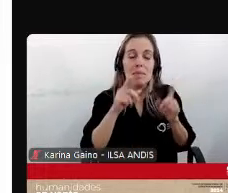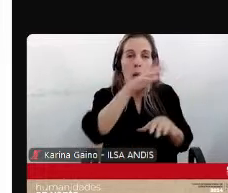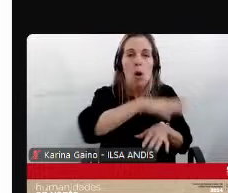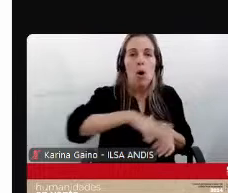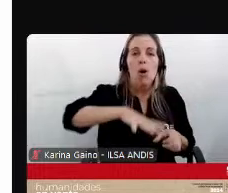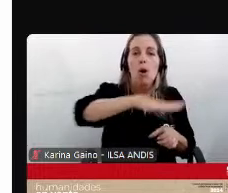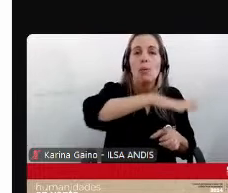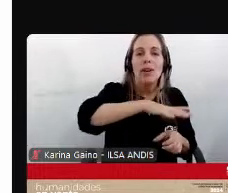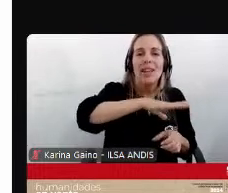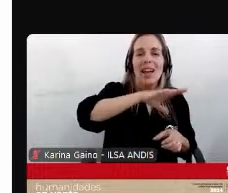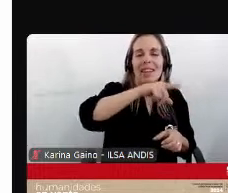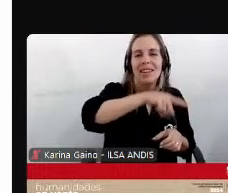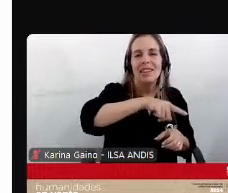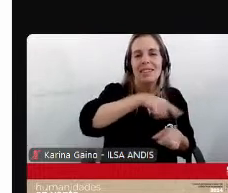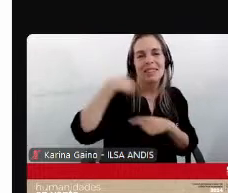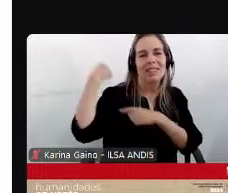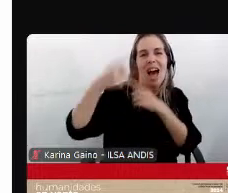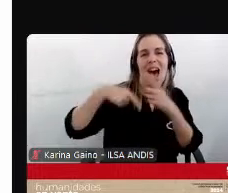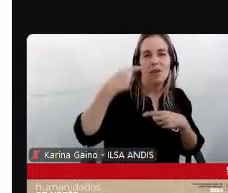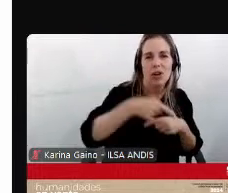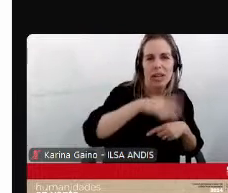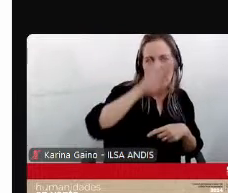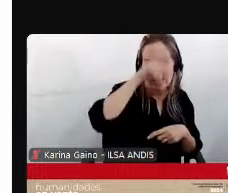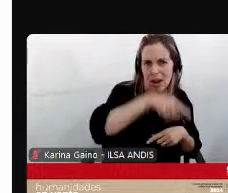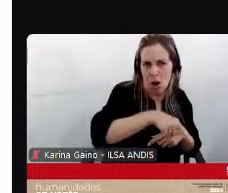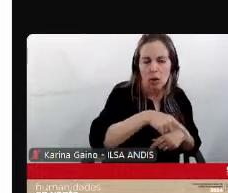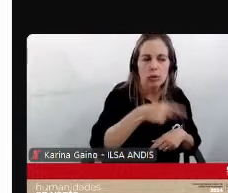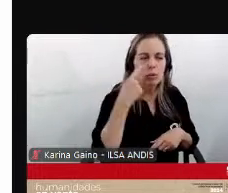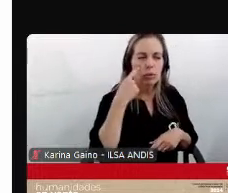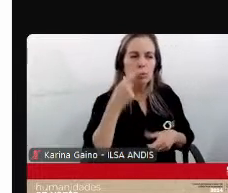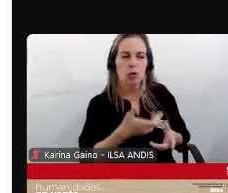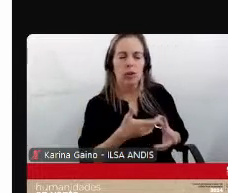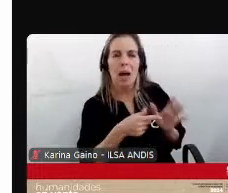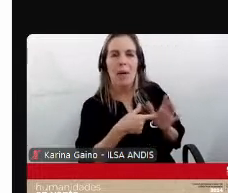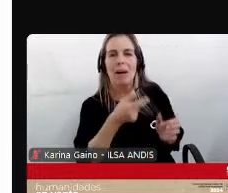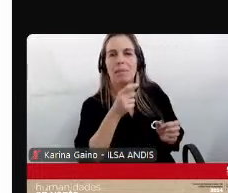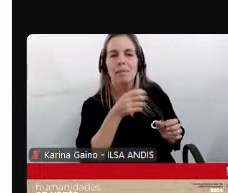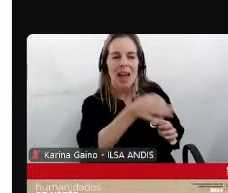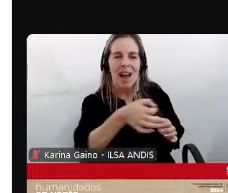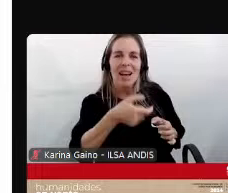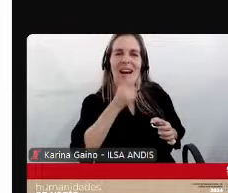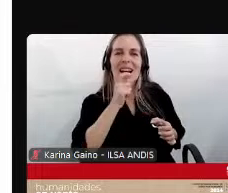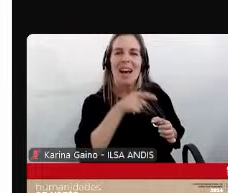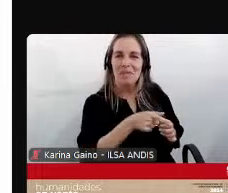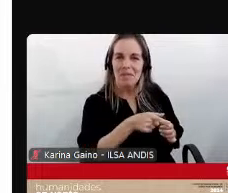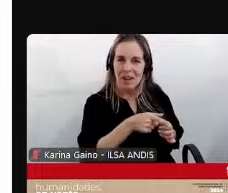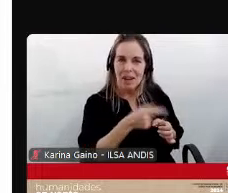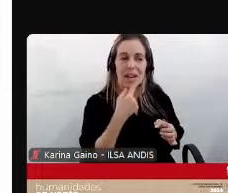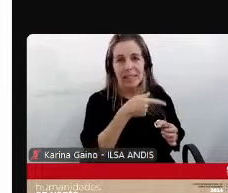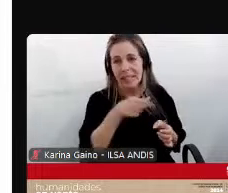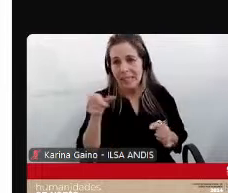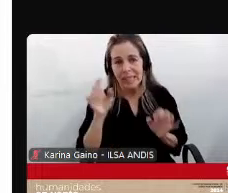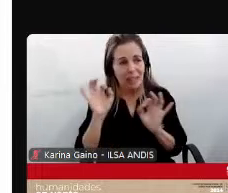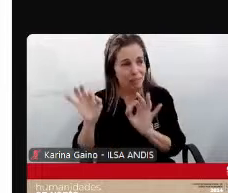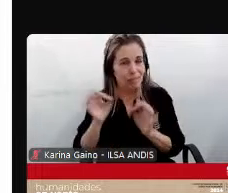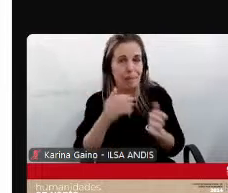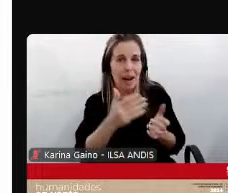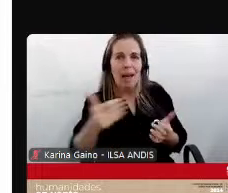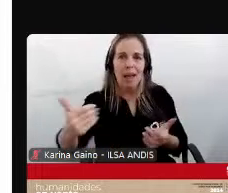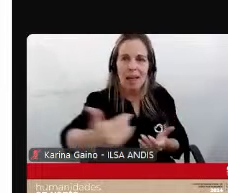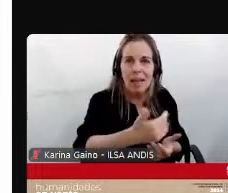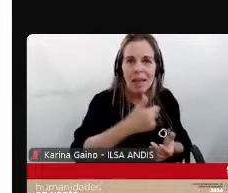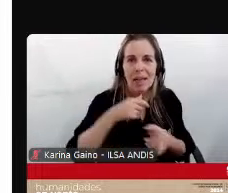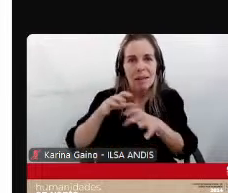say, we have, the coffee is ready for the picking. We'd like to recruit workers to work in coffee, they would transport